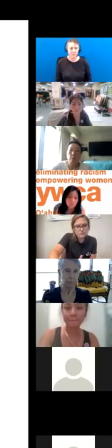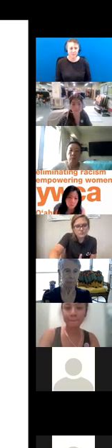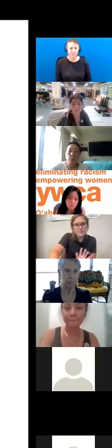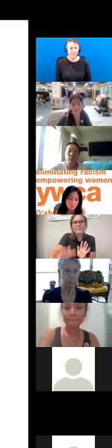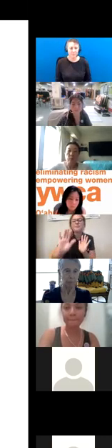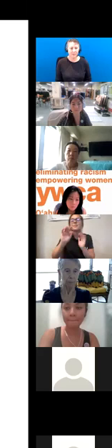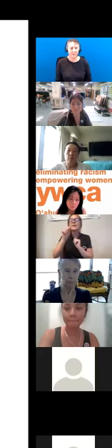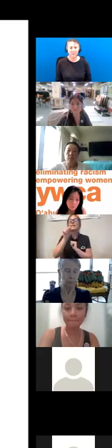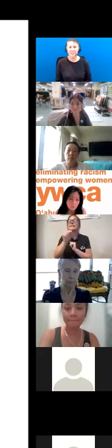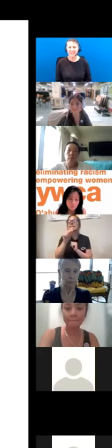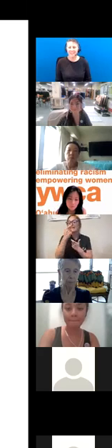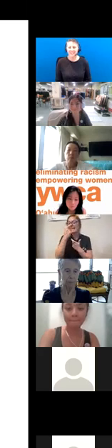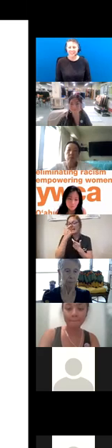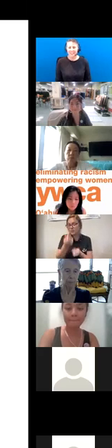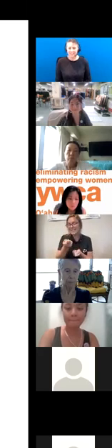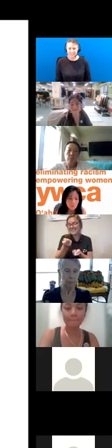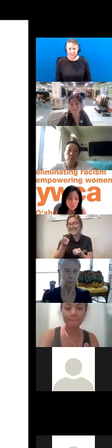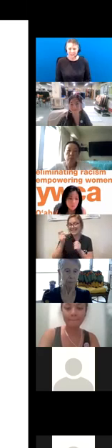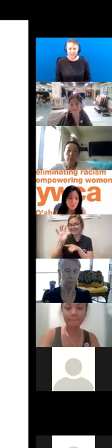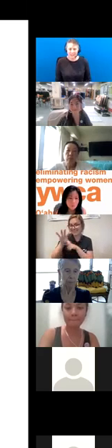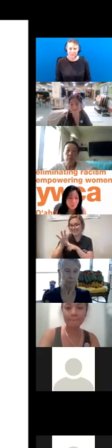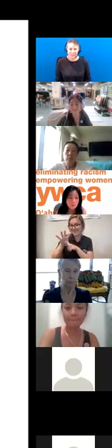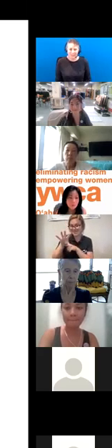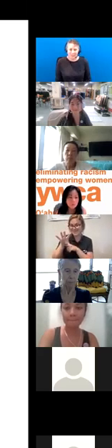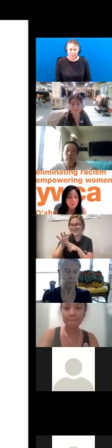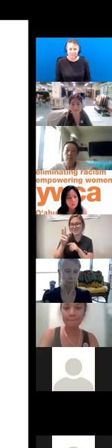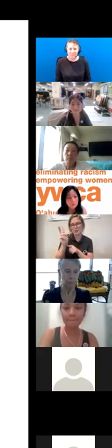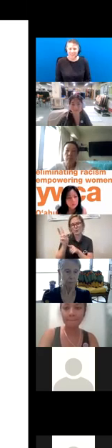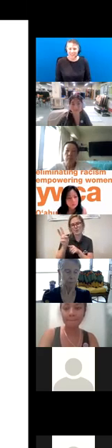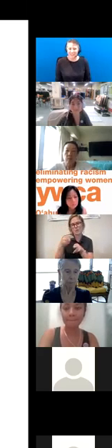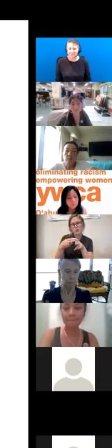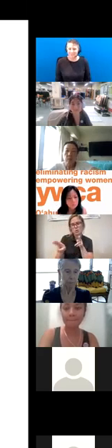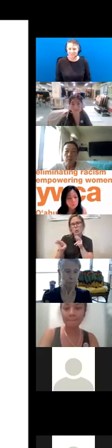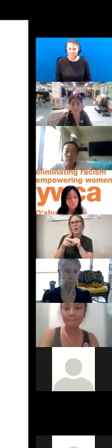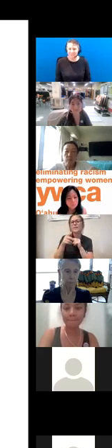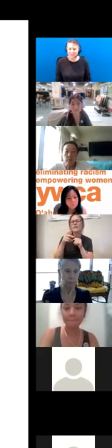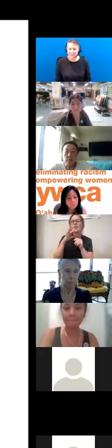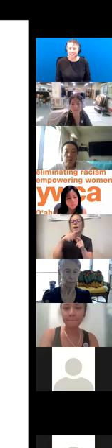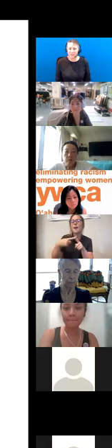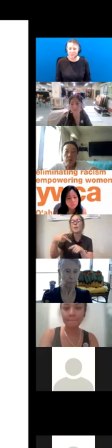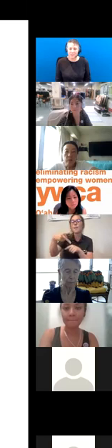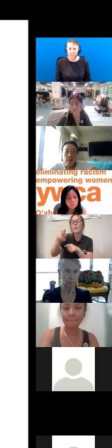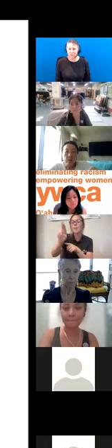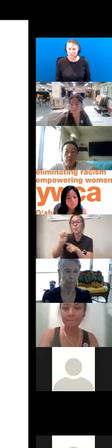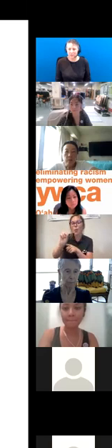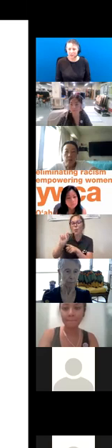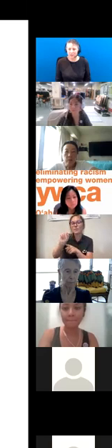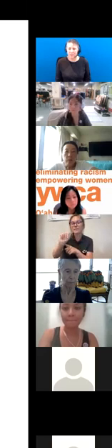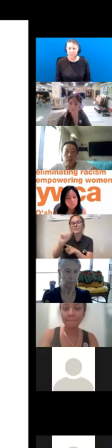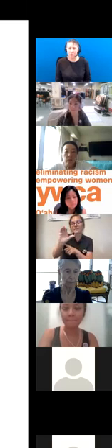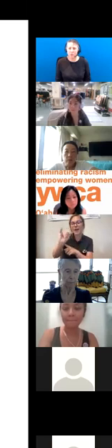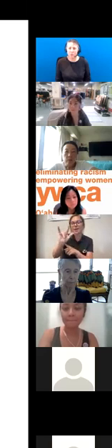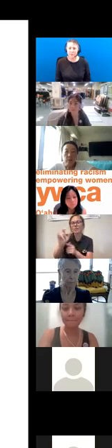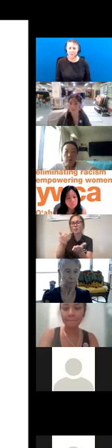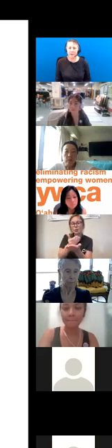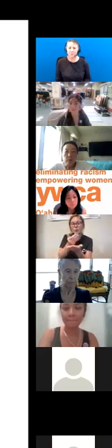Sorry, there's a video. This is an interesting video. It's a couple minutes, a short video, but